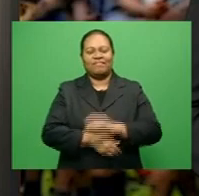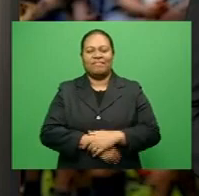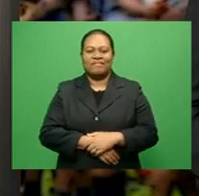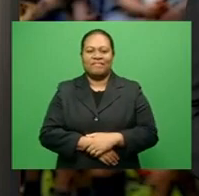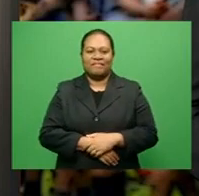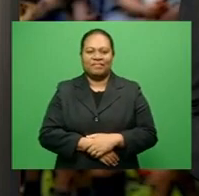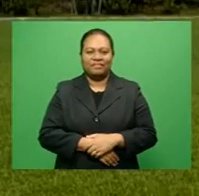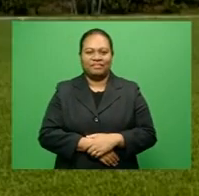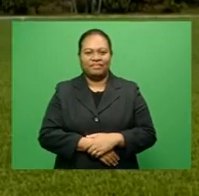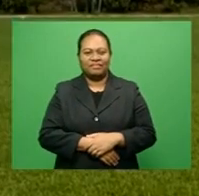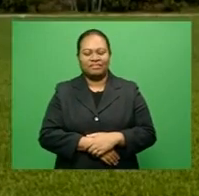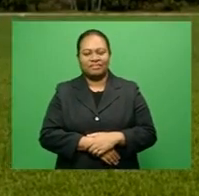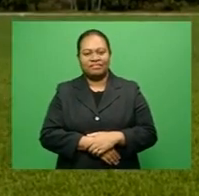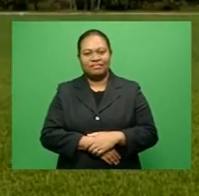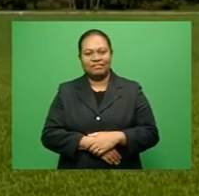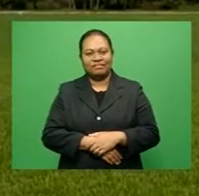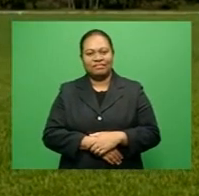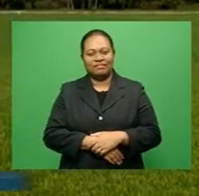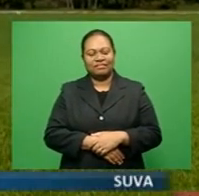Materakula reports.